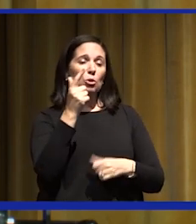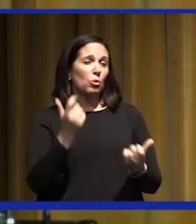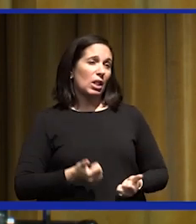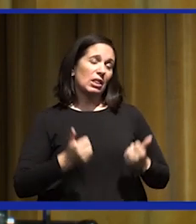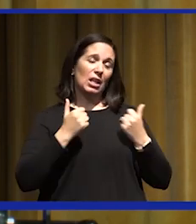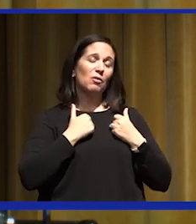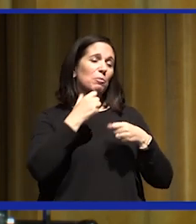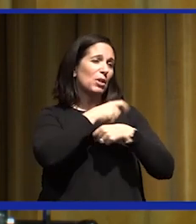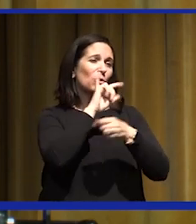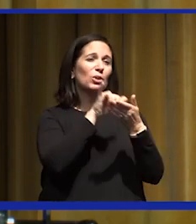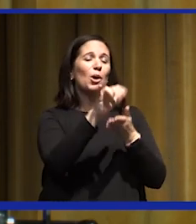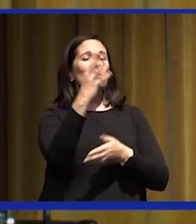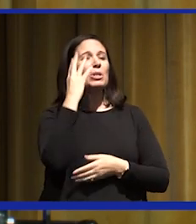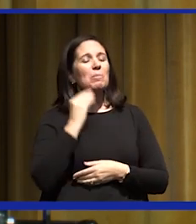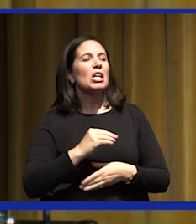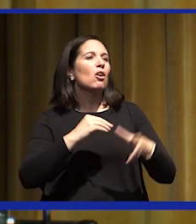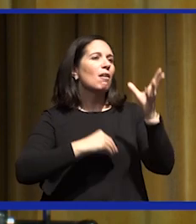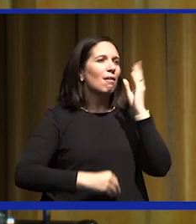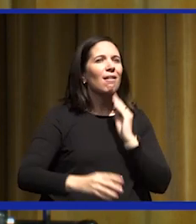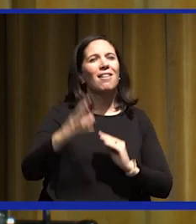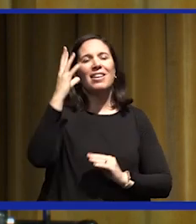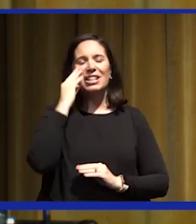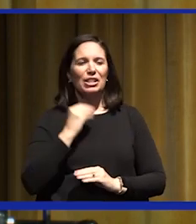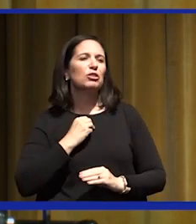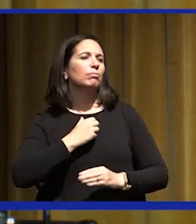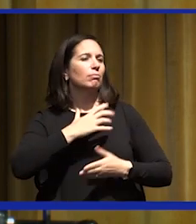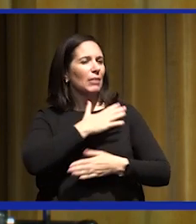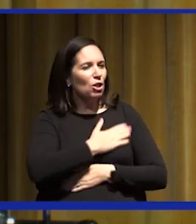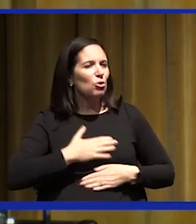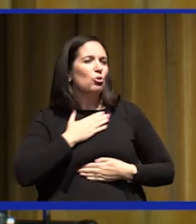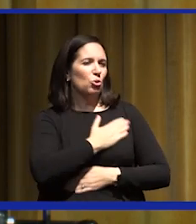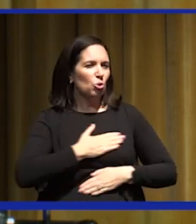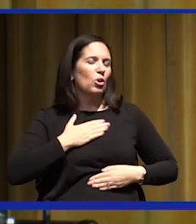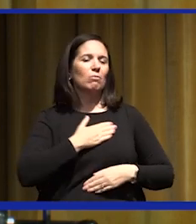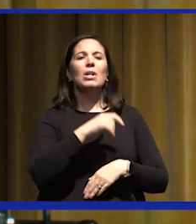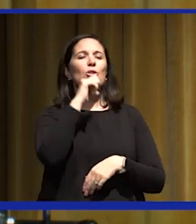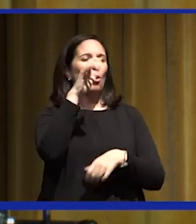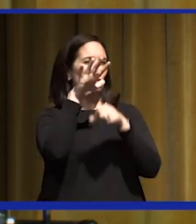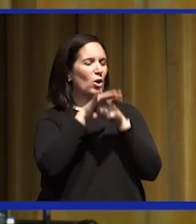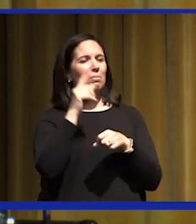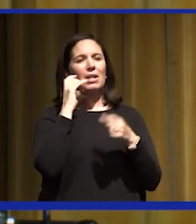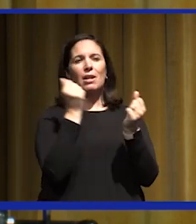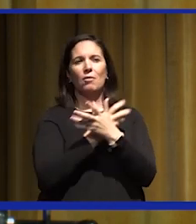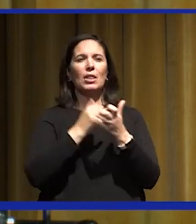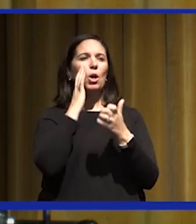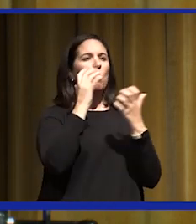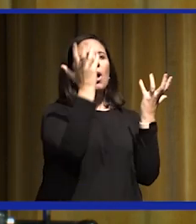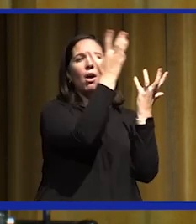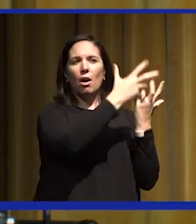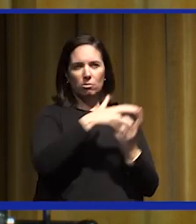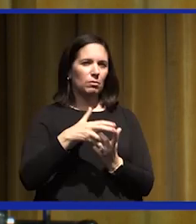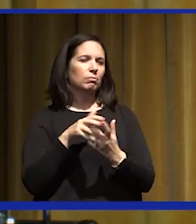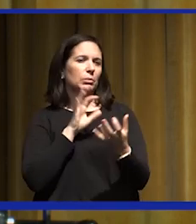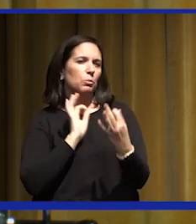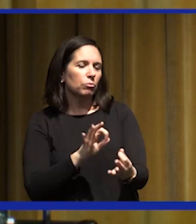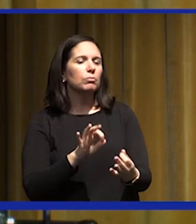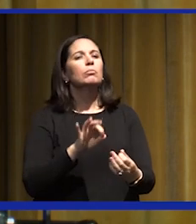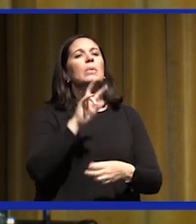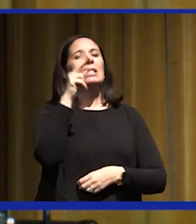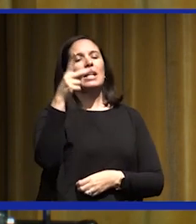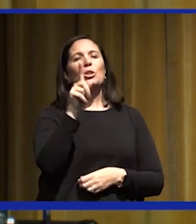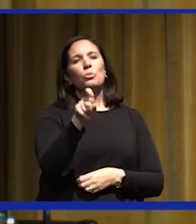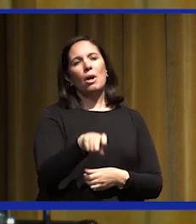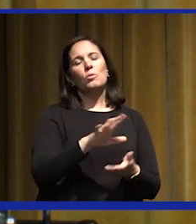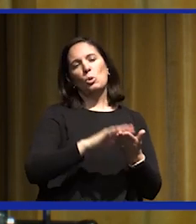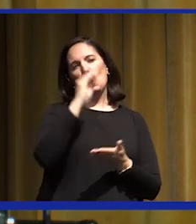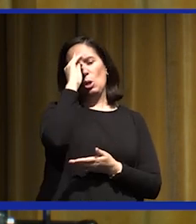one experience at a time. There's no need to stress because everything will fall into place when it needs to. Second, all of us must learn to be